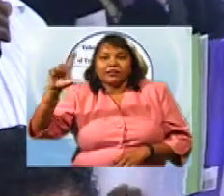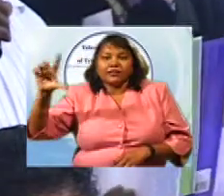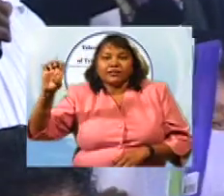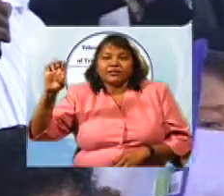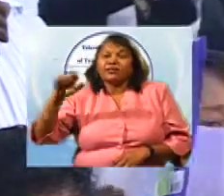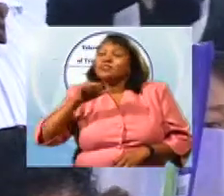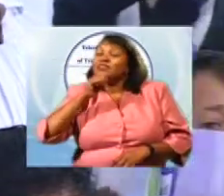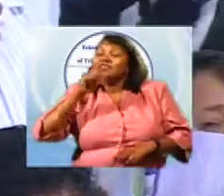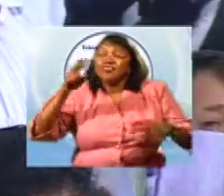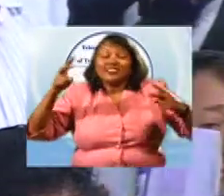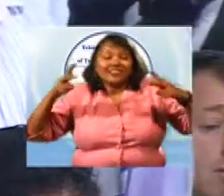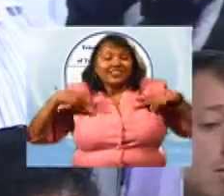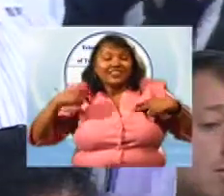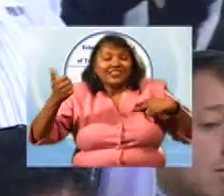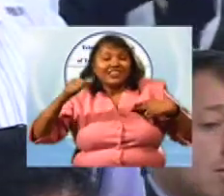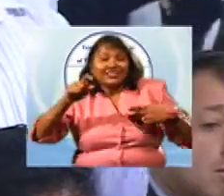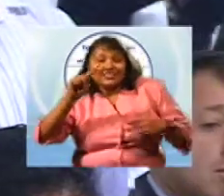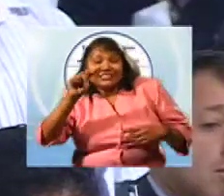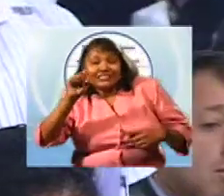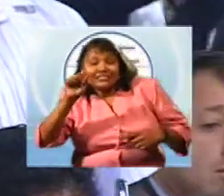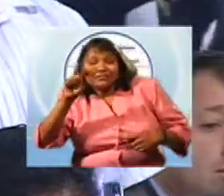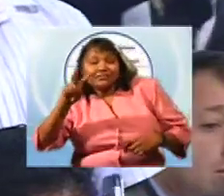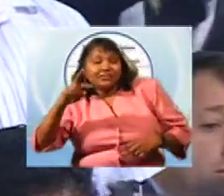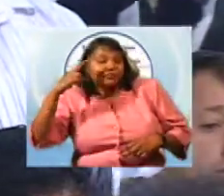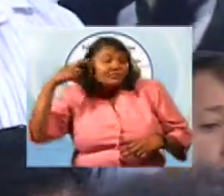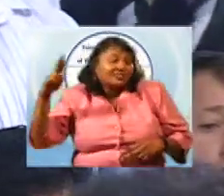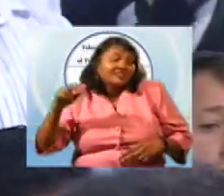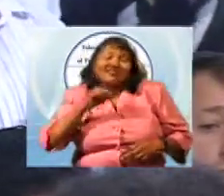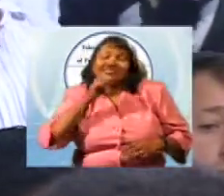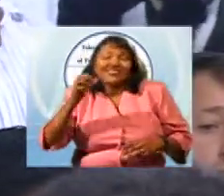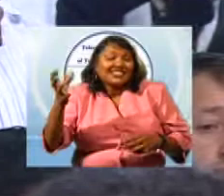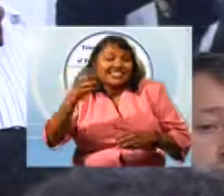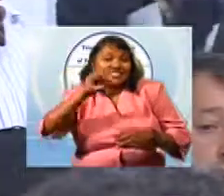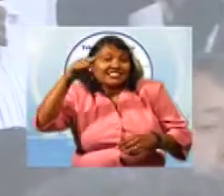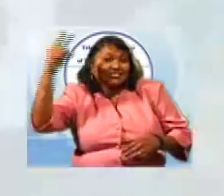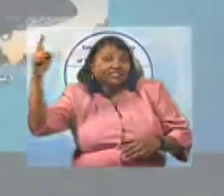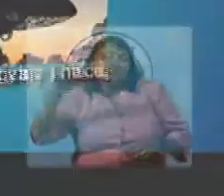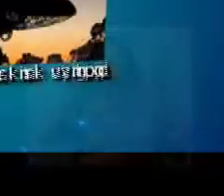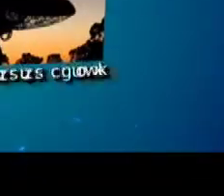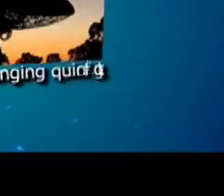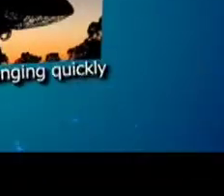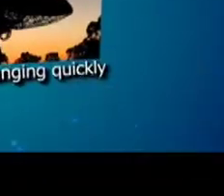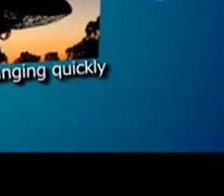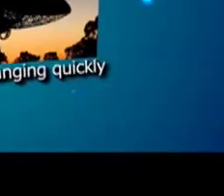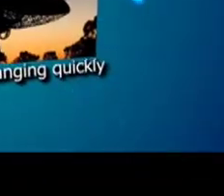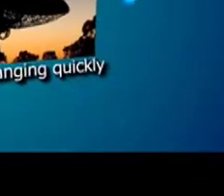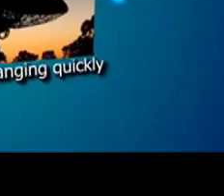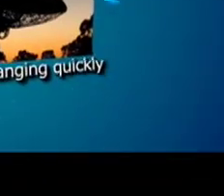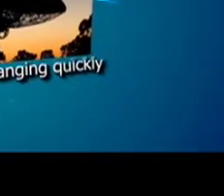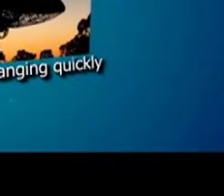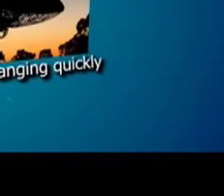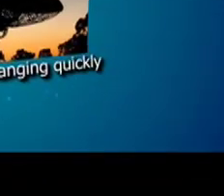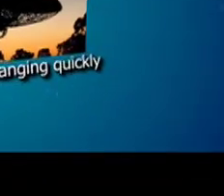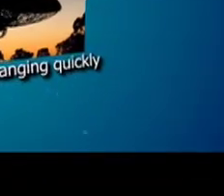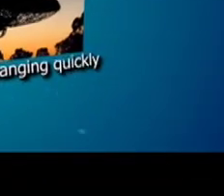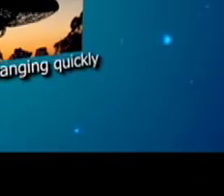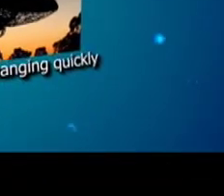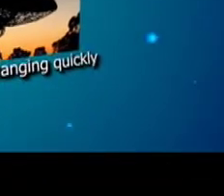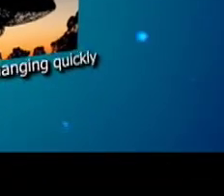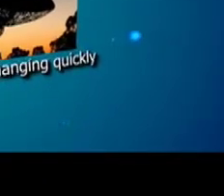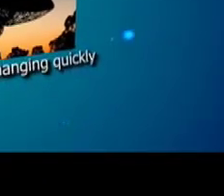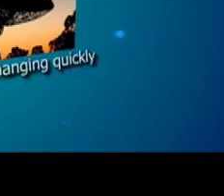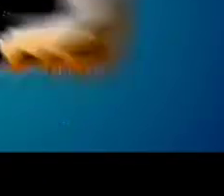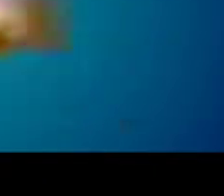hardly any form of media reach is out there. The broadcasting world is changing quickly.